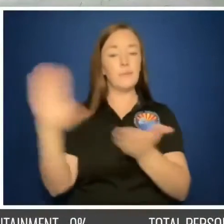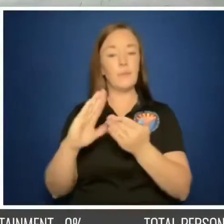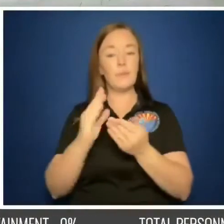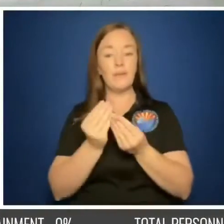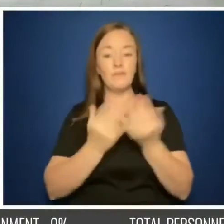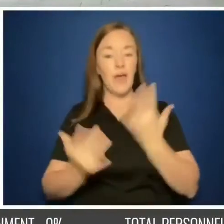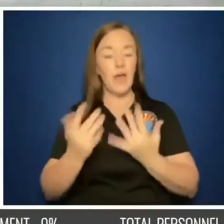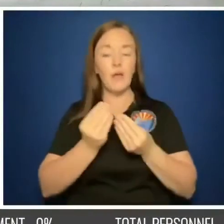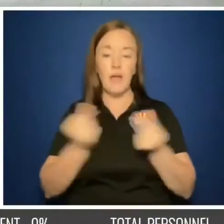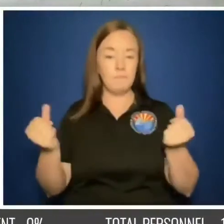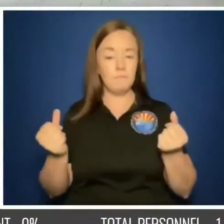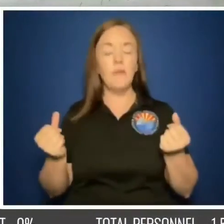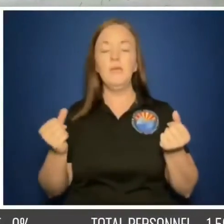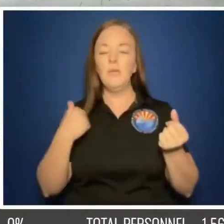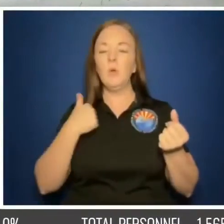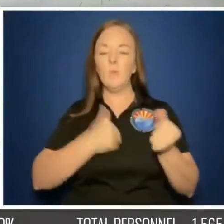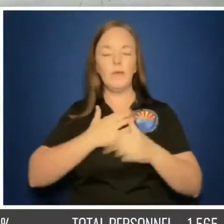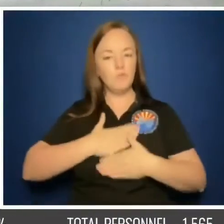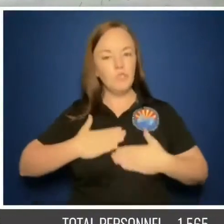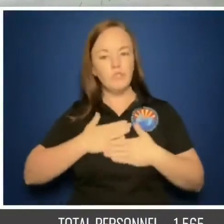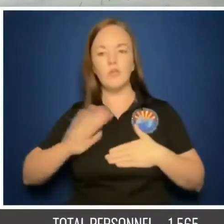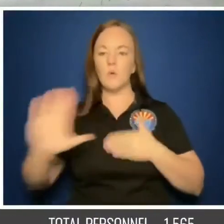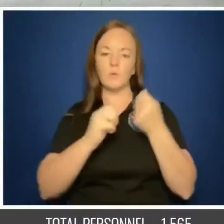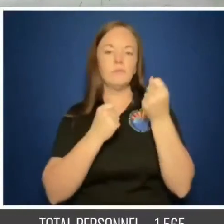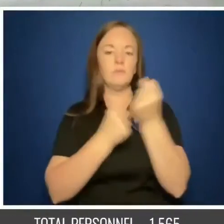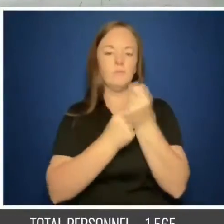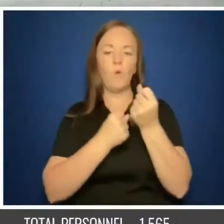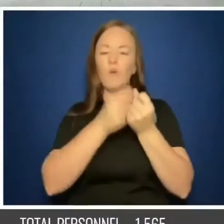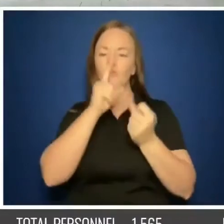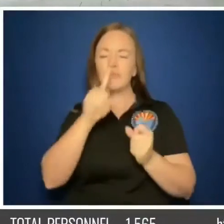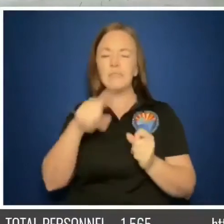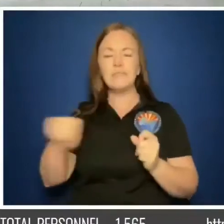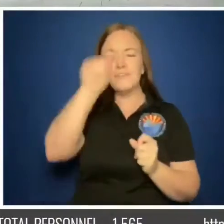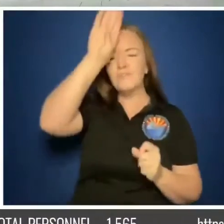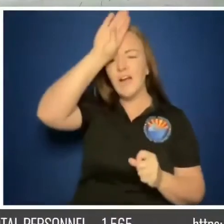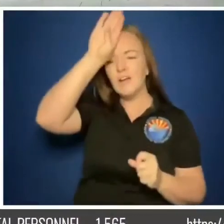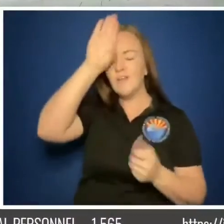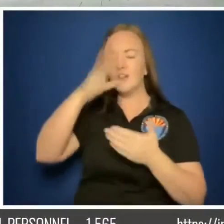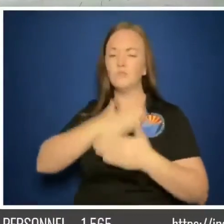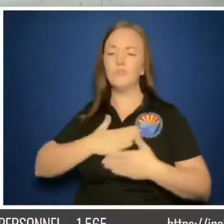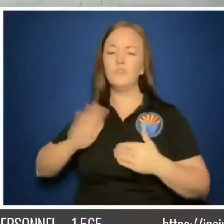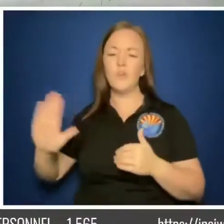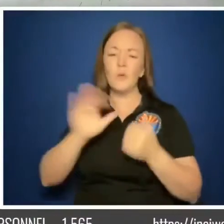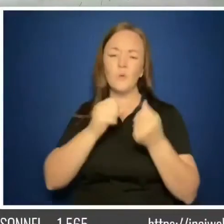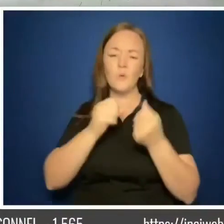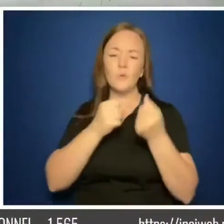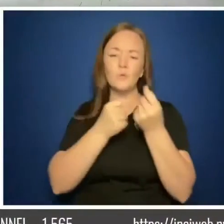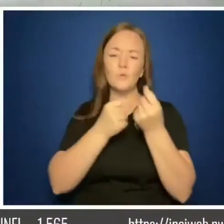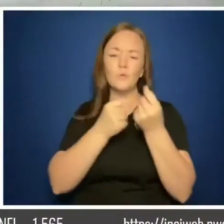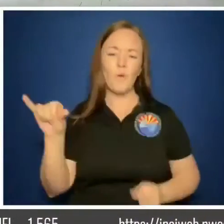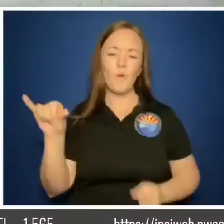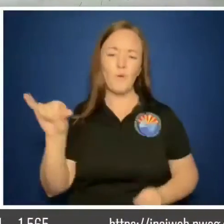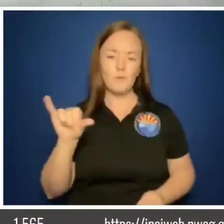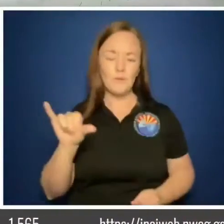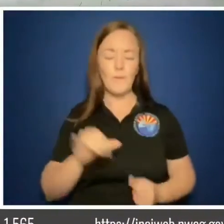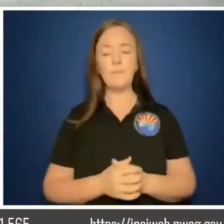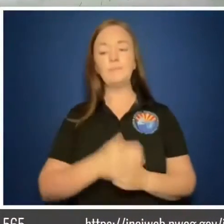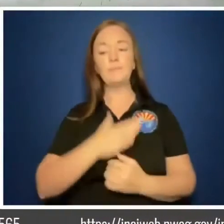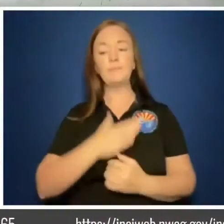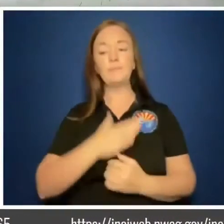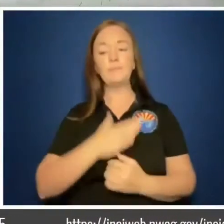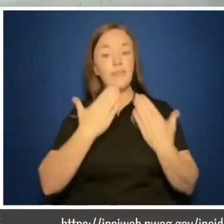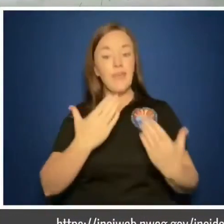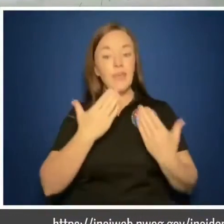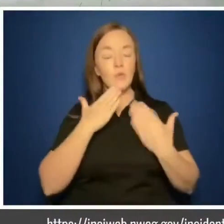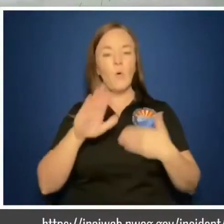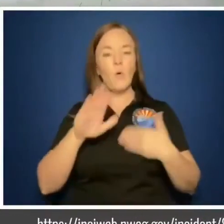deeply appreciated, and it means a lot to our firefighters to know that you're behind them. The last thank you is all the